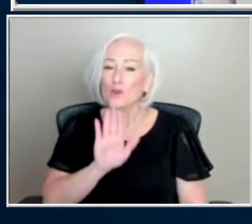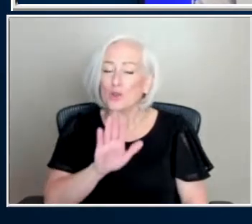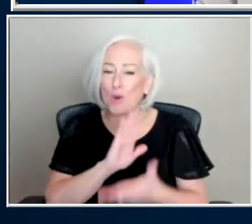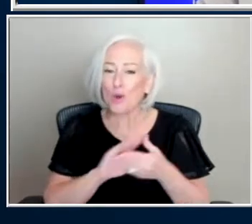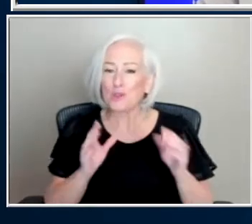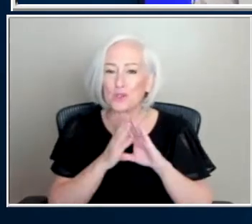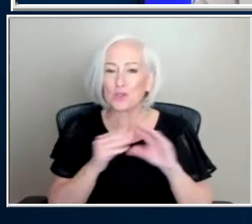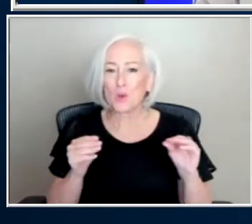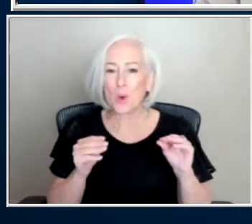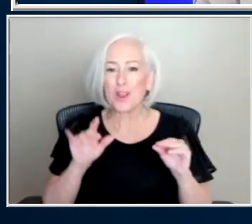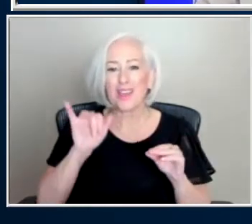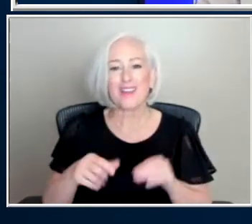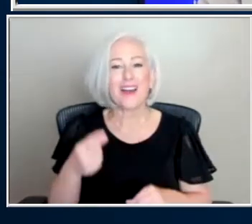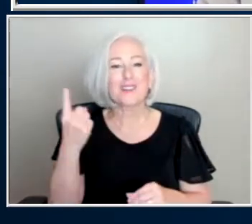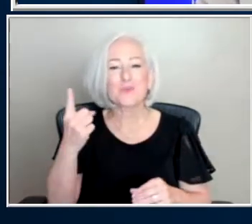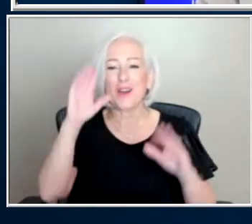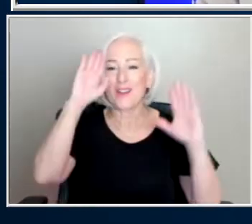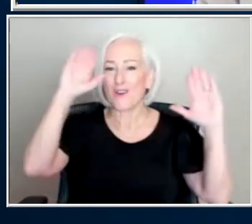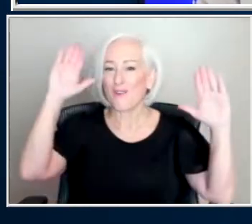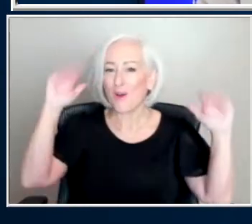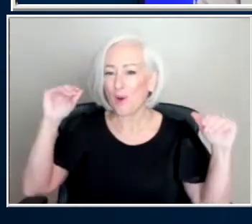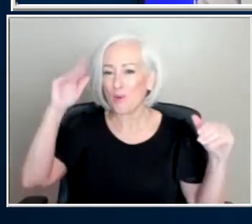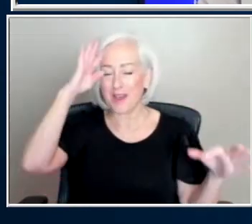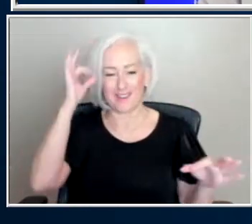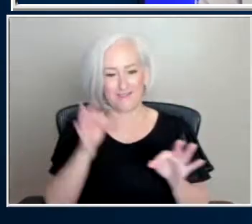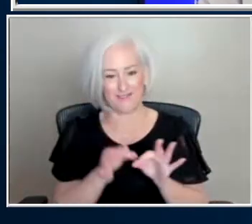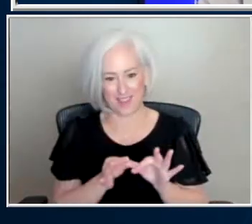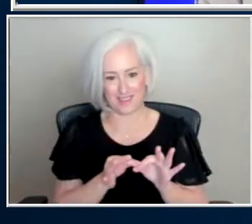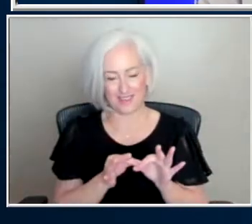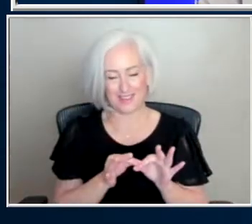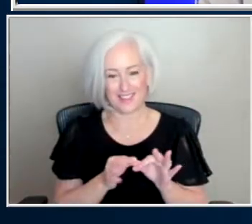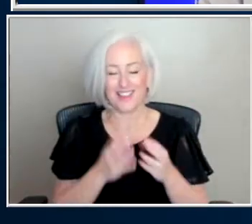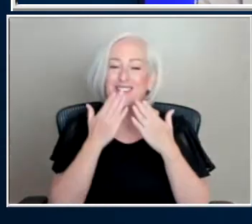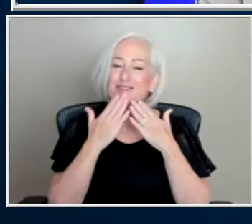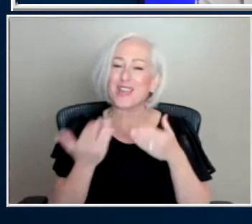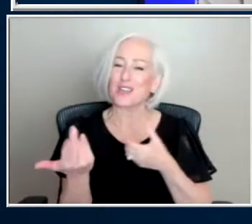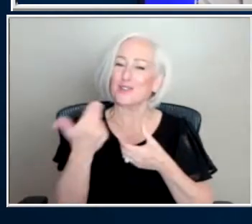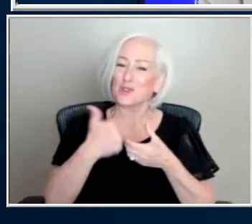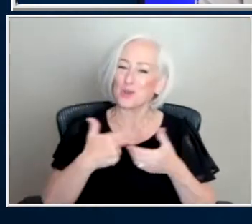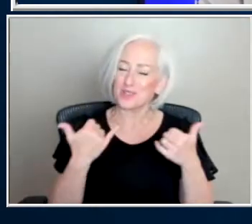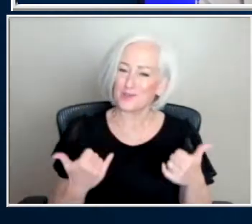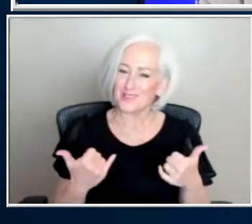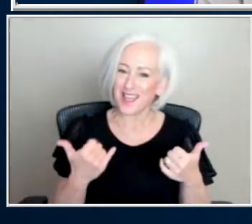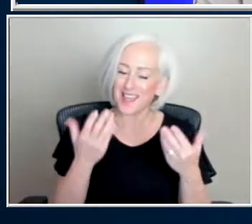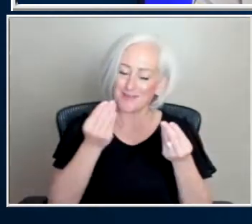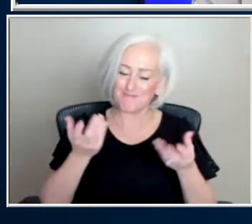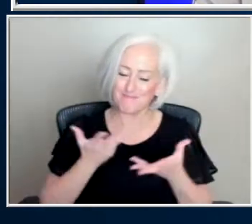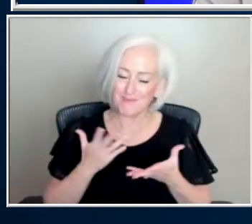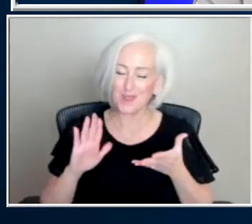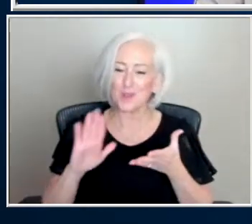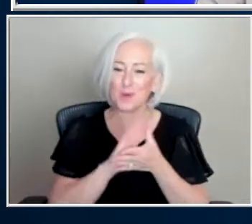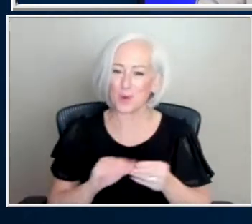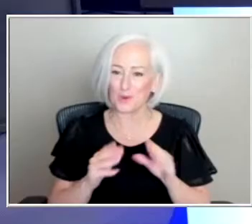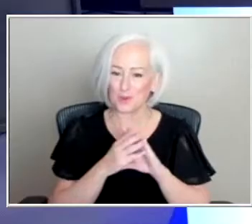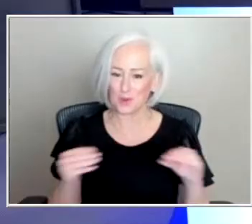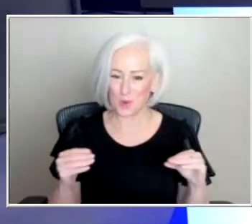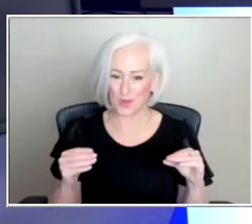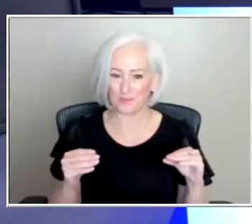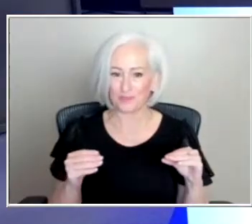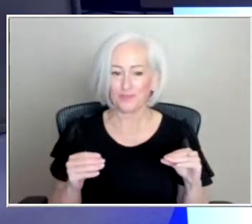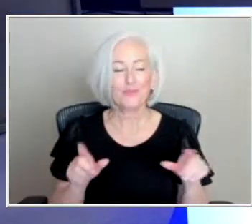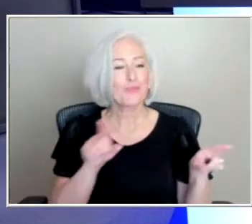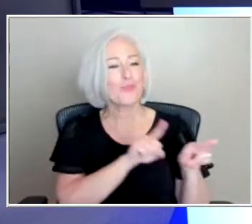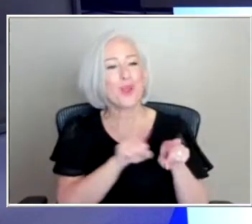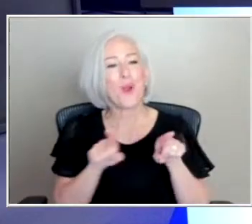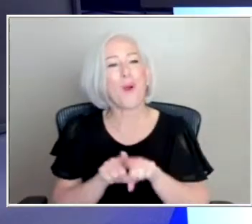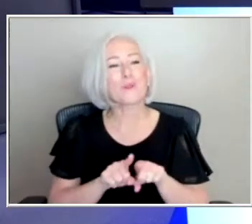of hope and faith. So we thank you so much for being with us and sharing your story with us today. And we're also joined by one of